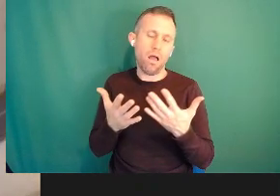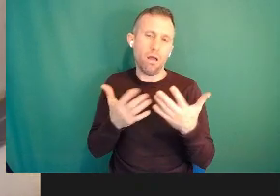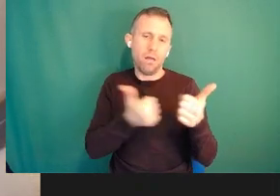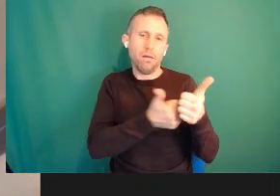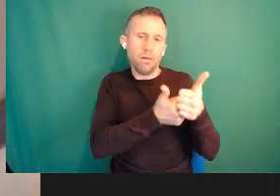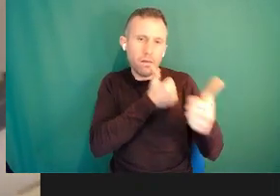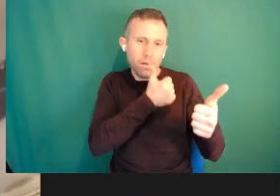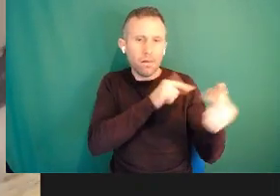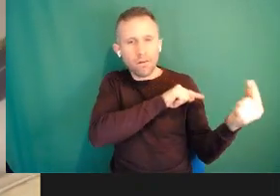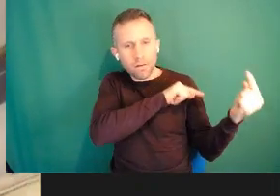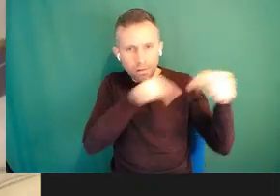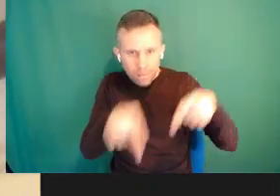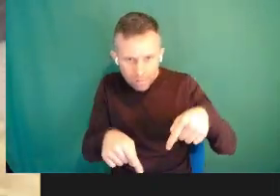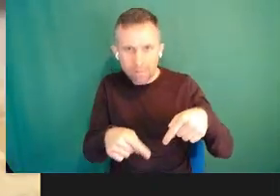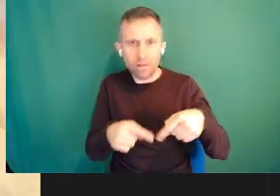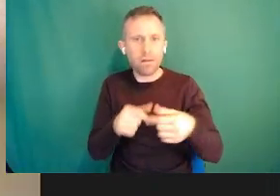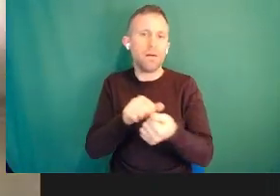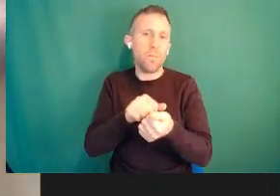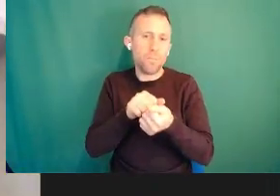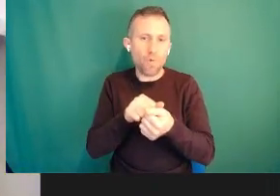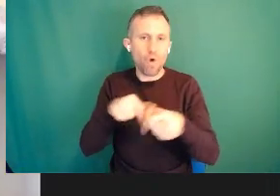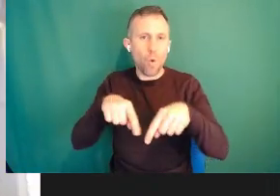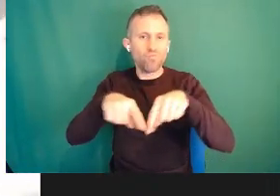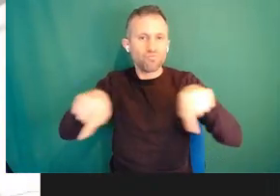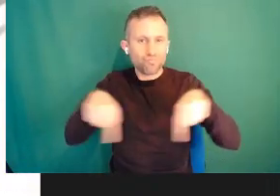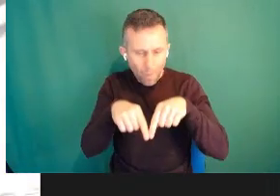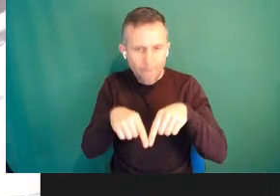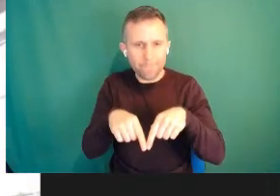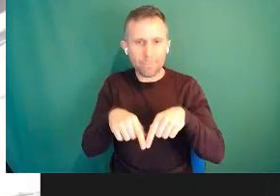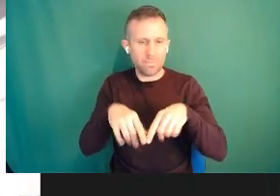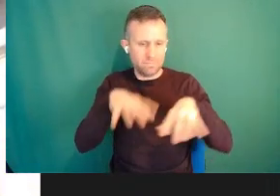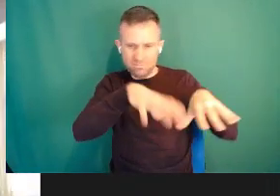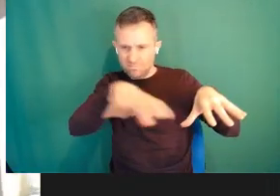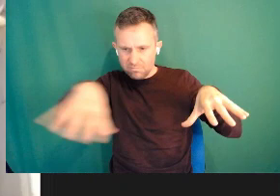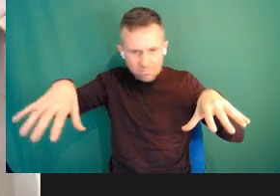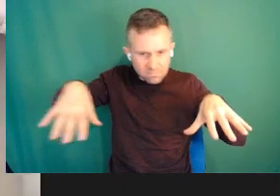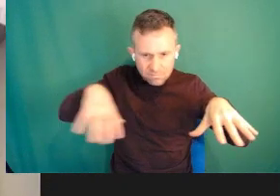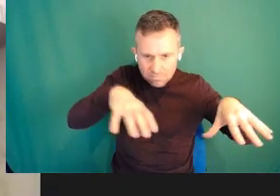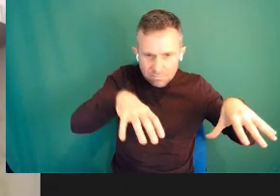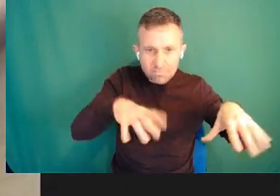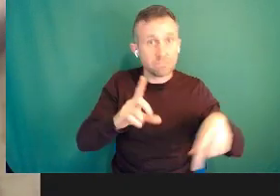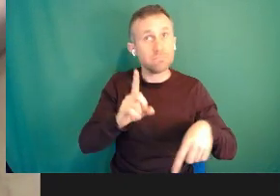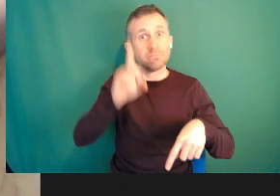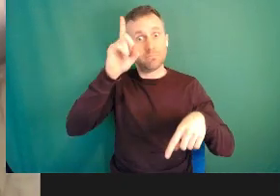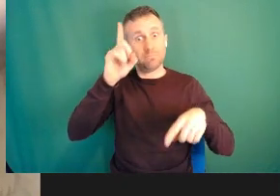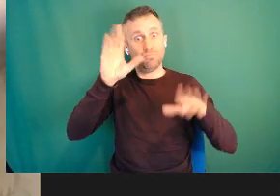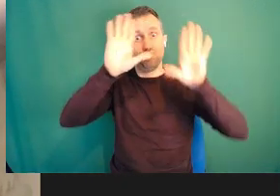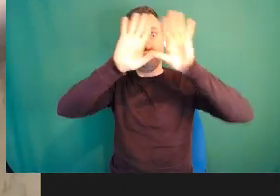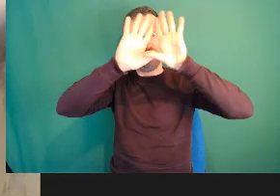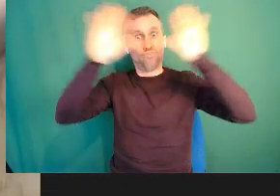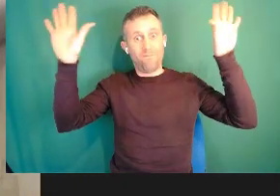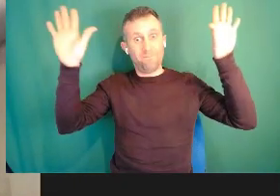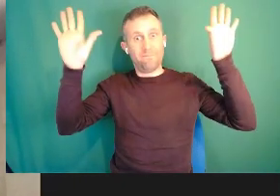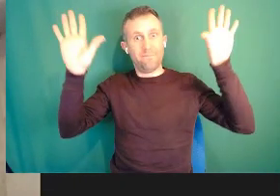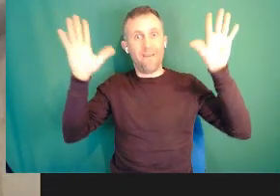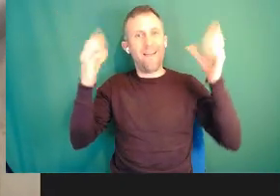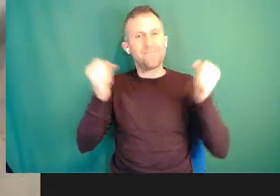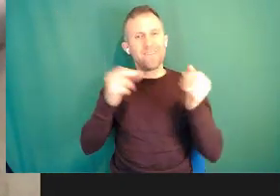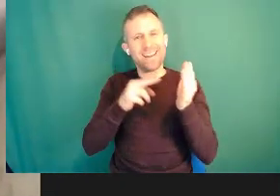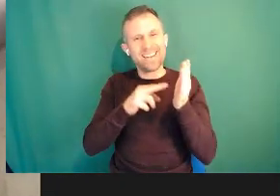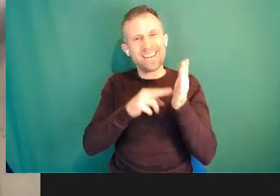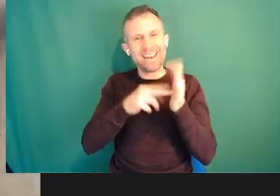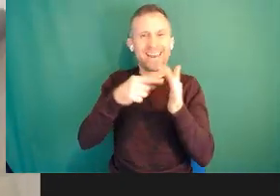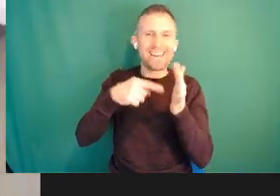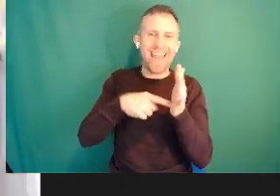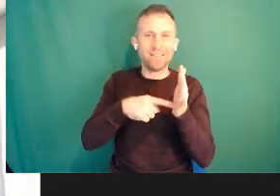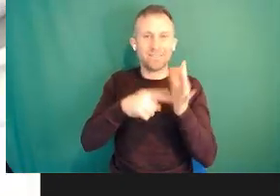why there's this mesh netting across the ceiling. And actually today I'm stood in here and I can smell, I think they cooked fish pie in